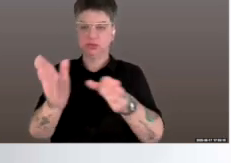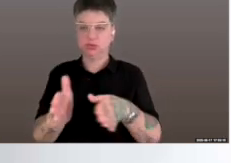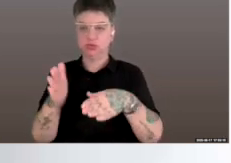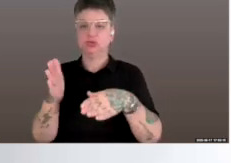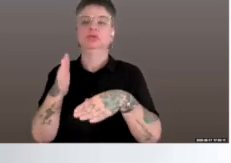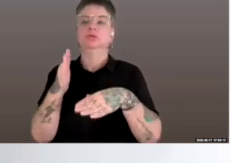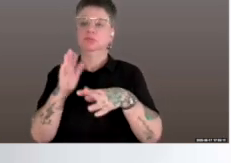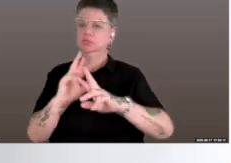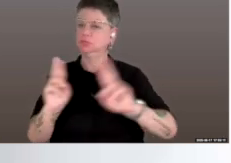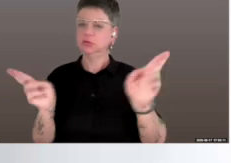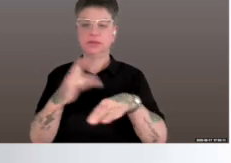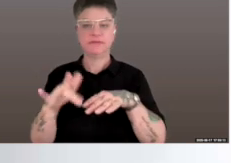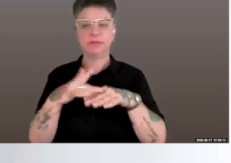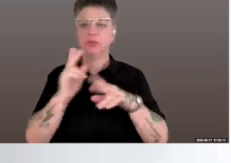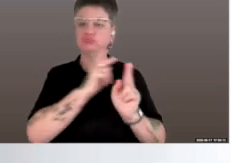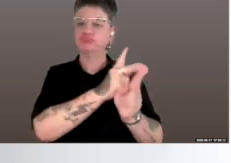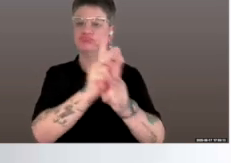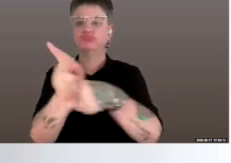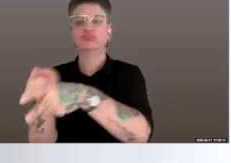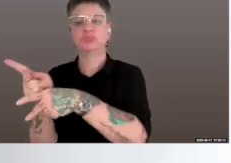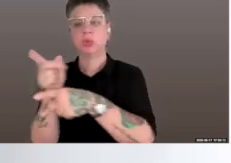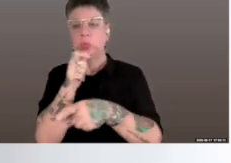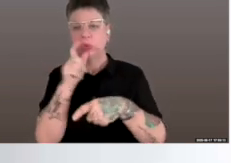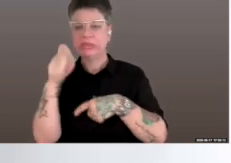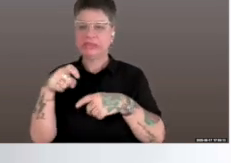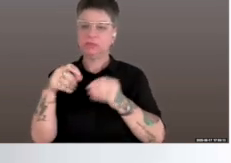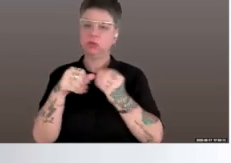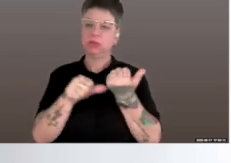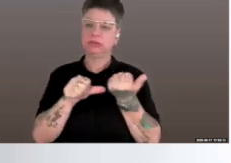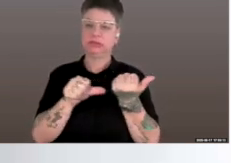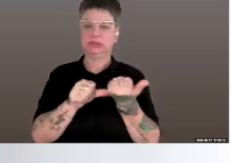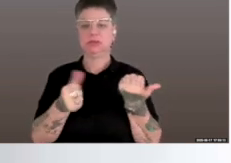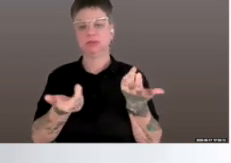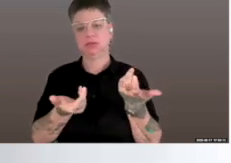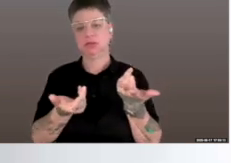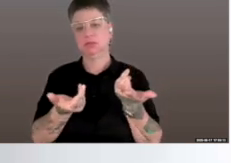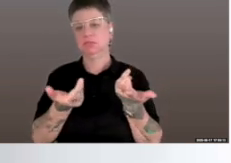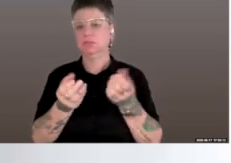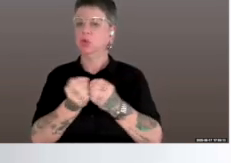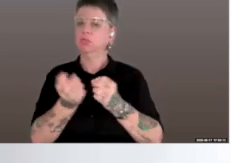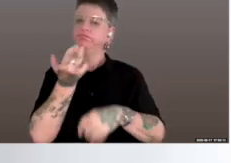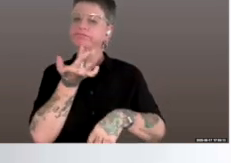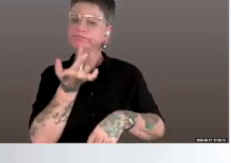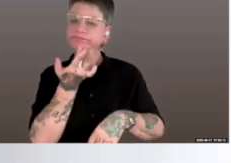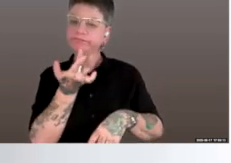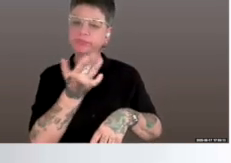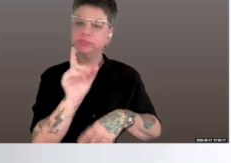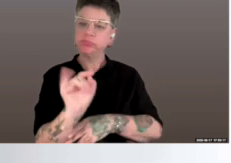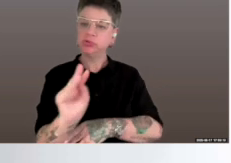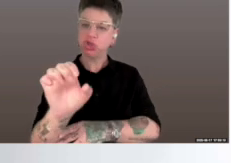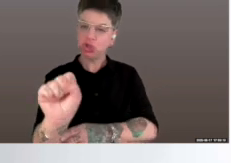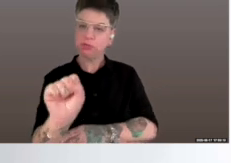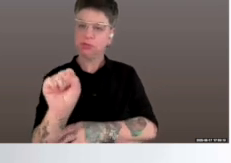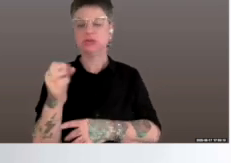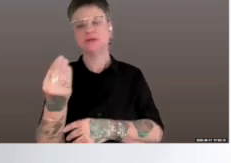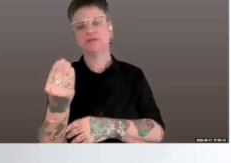the adoption of pre-commercial technologies into the marketplace and to support commercialized technologies that would benefit